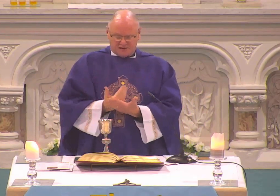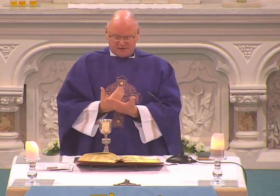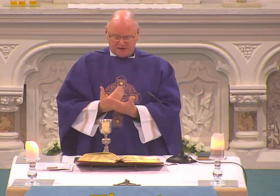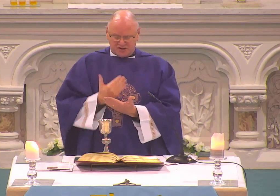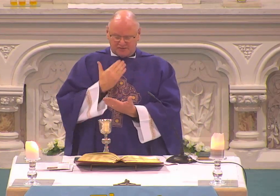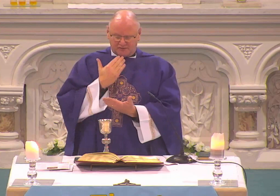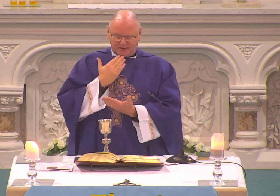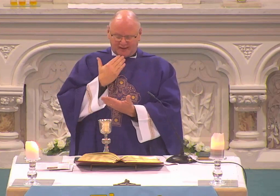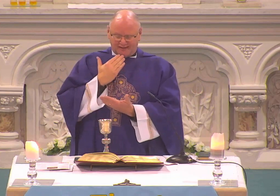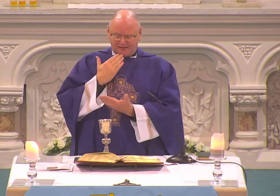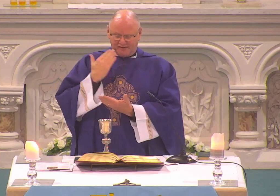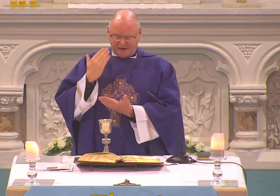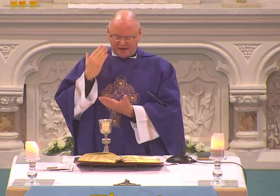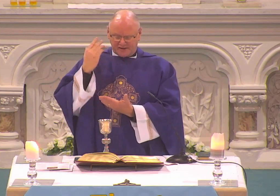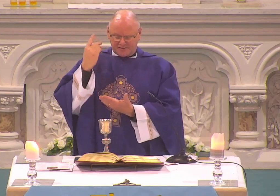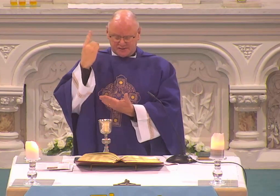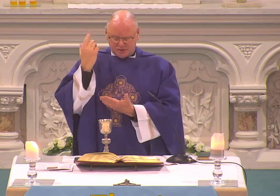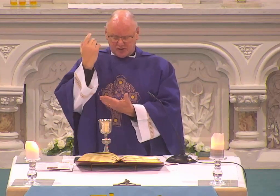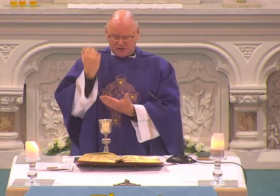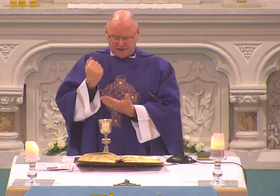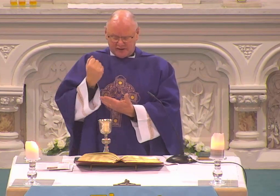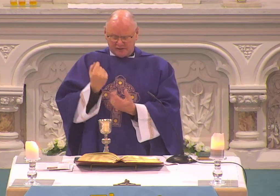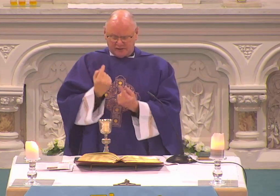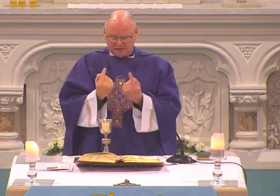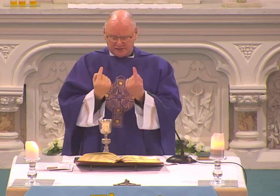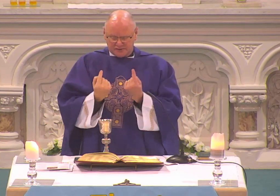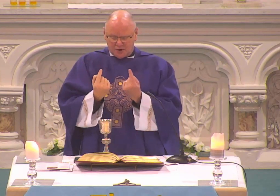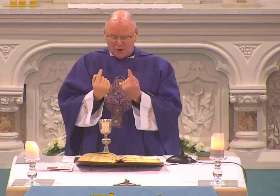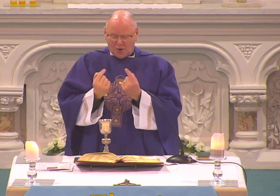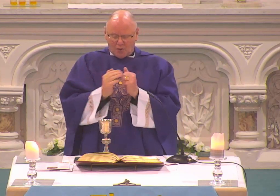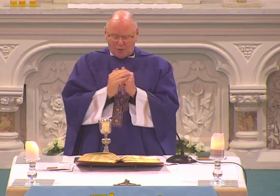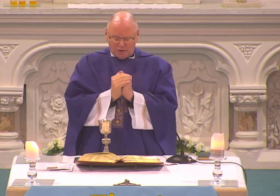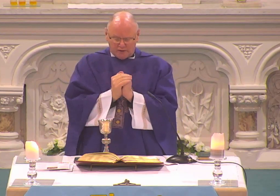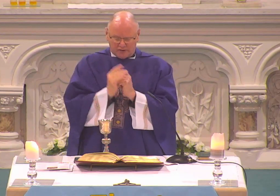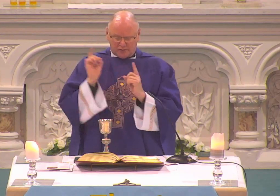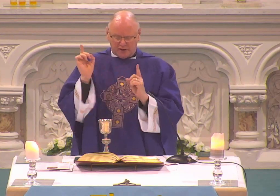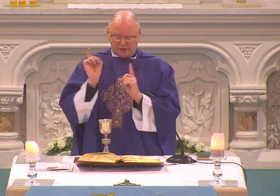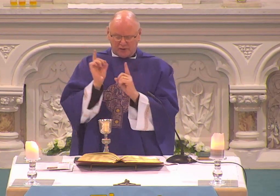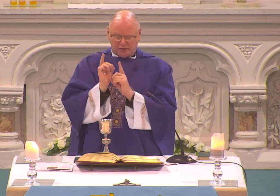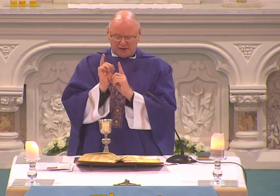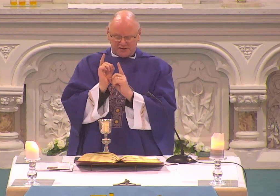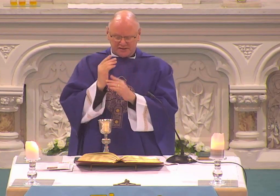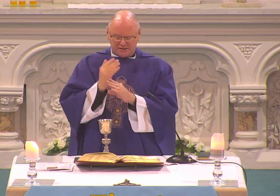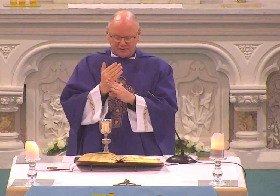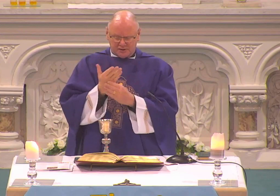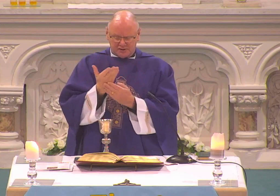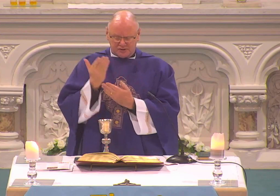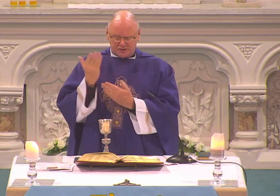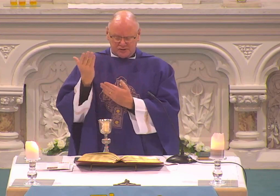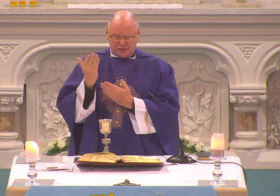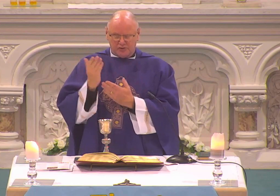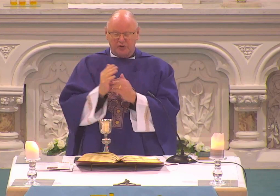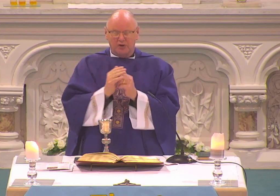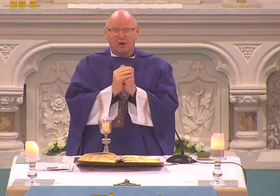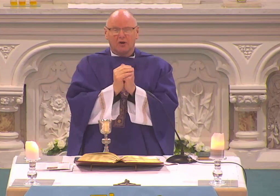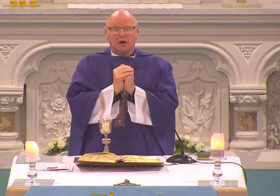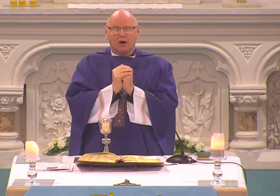of salvation, giving thanks that you have held us worthy to be in your presence and minister to